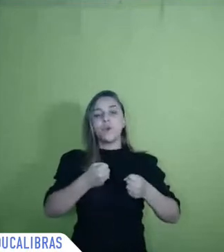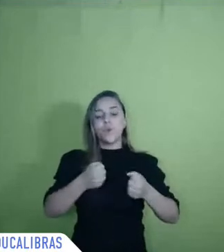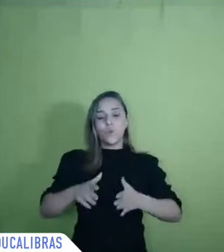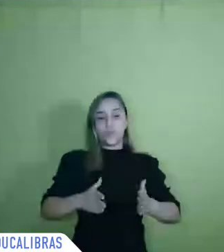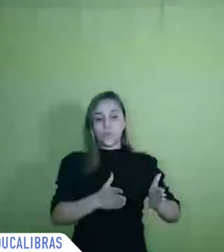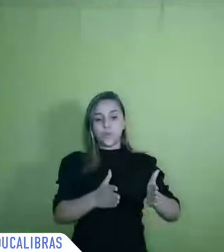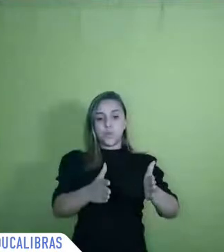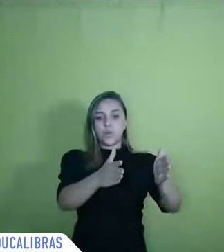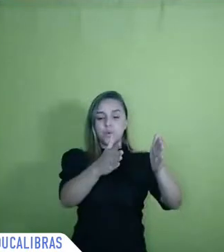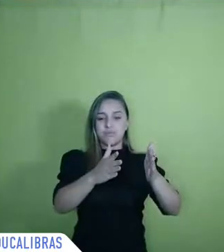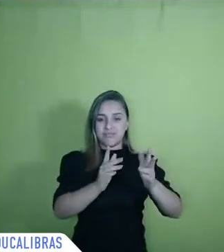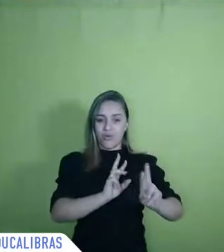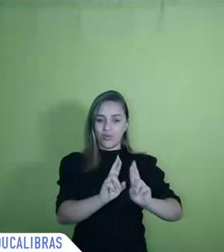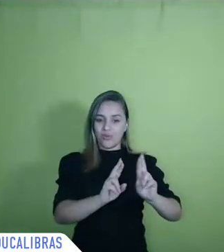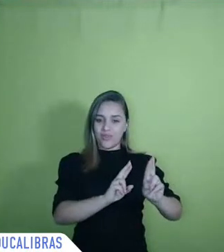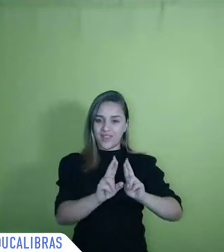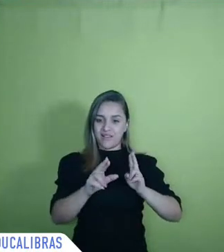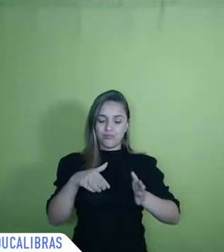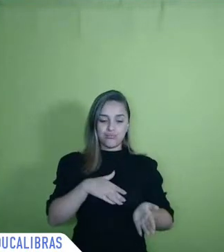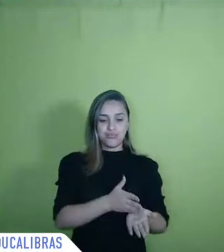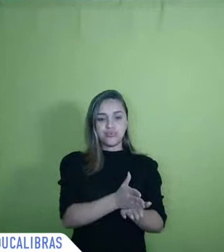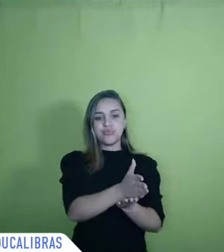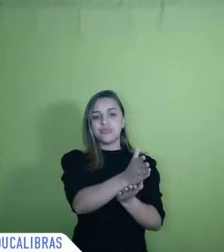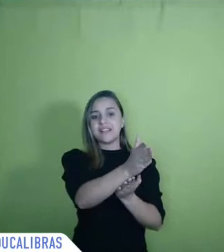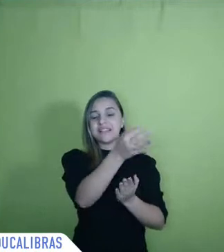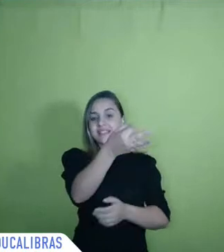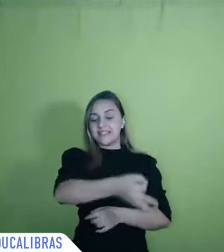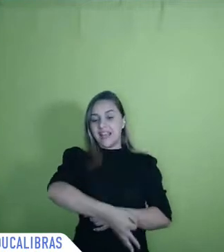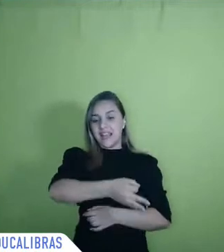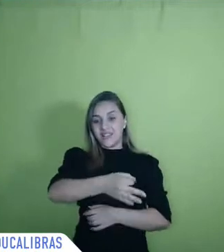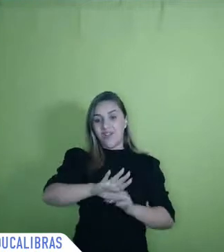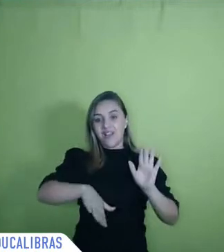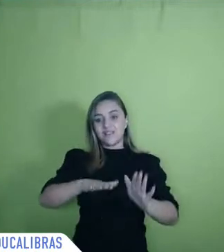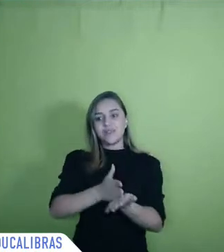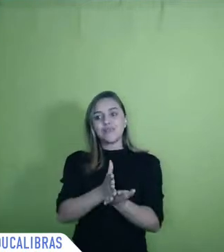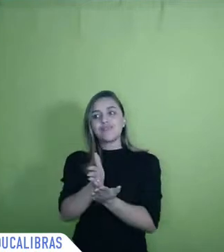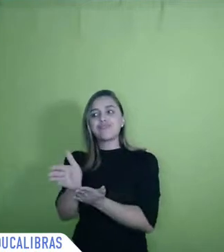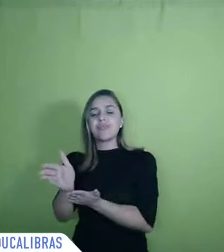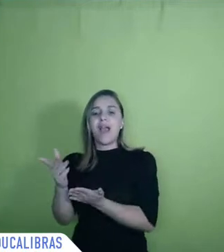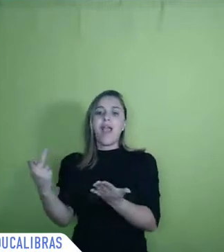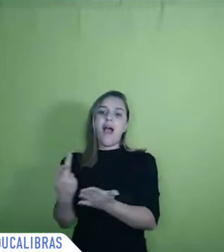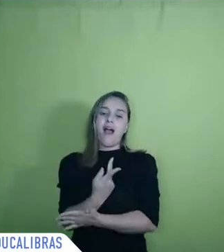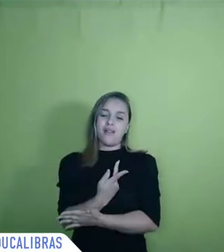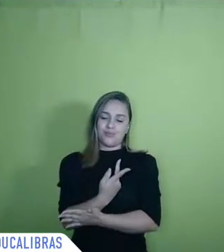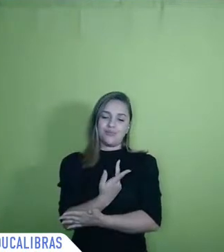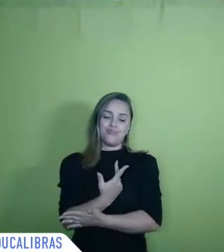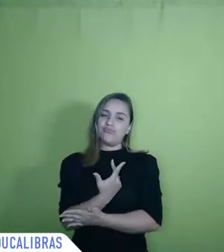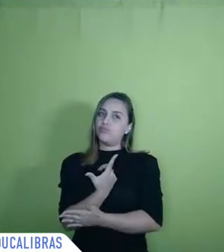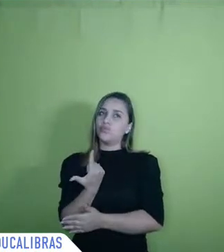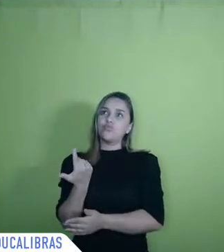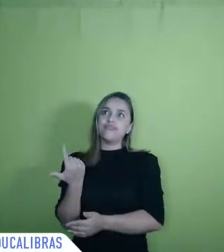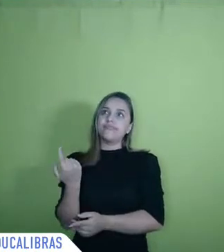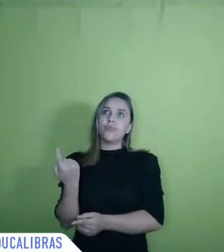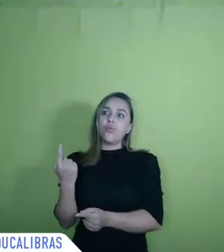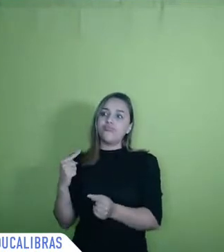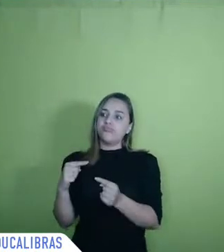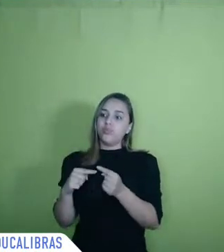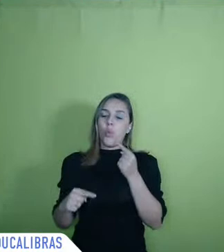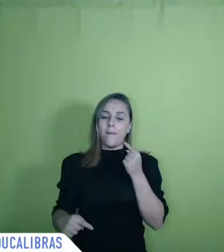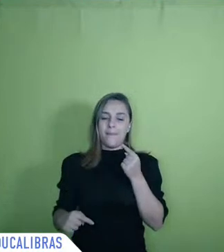wrong track, it's hard for you to get back to the correct track if you don't realize you are on the wrong